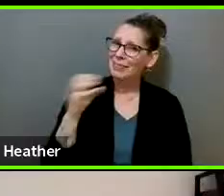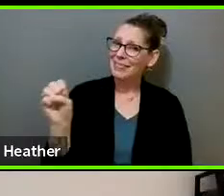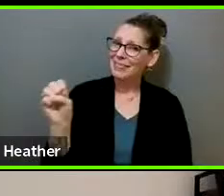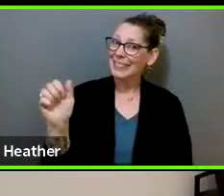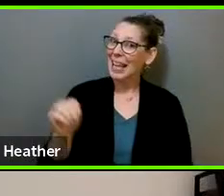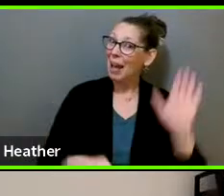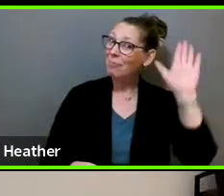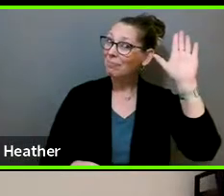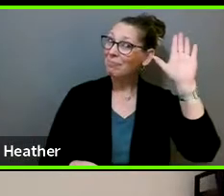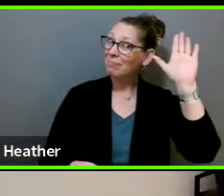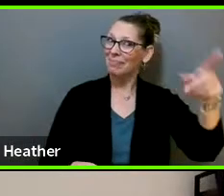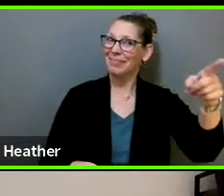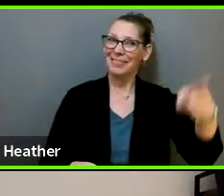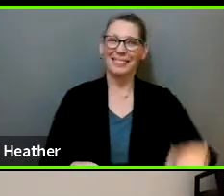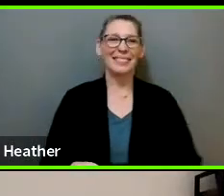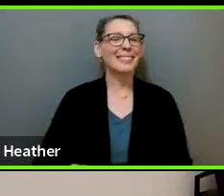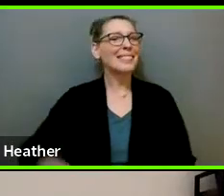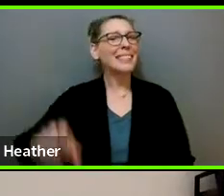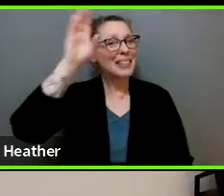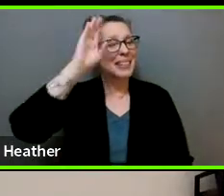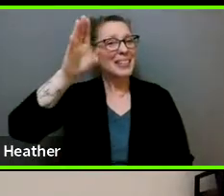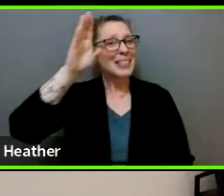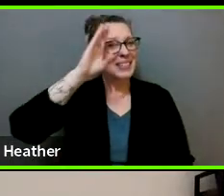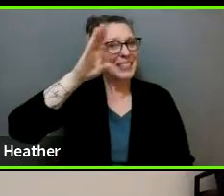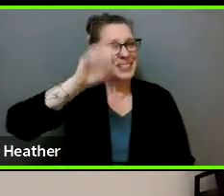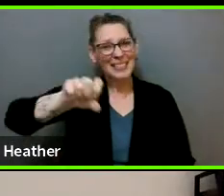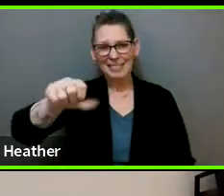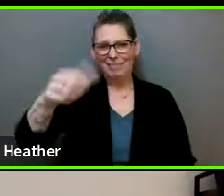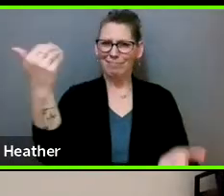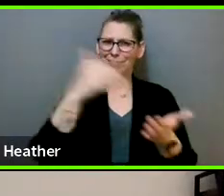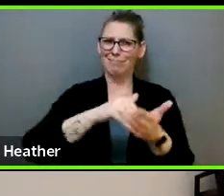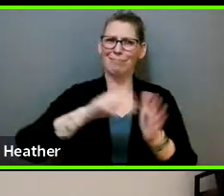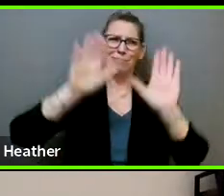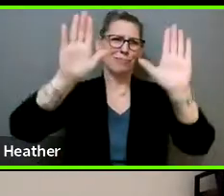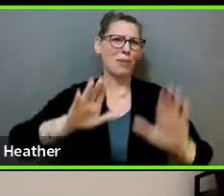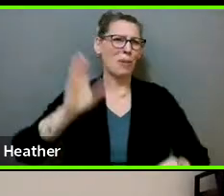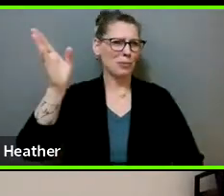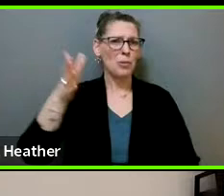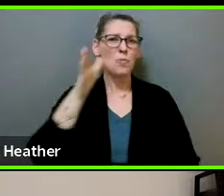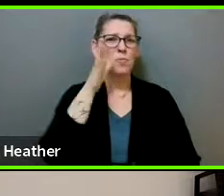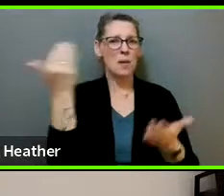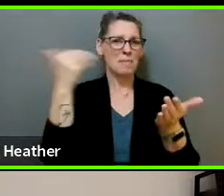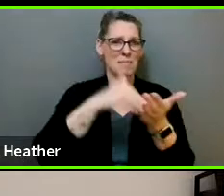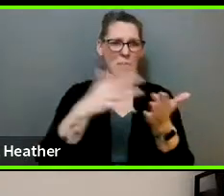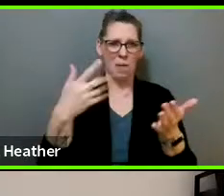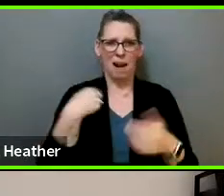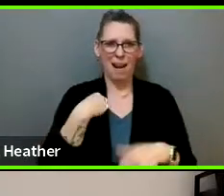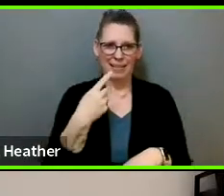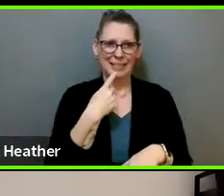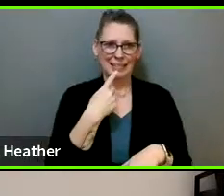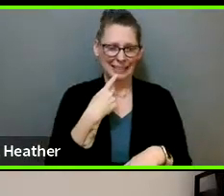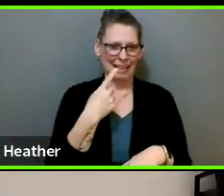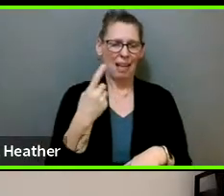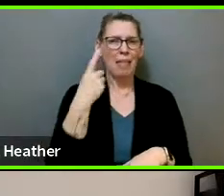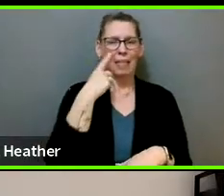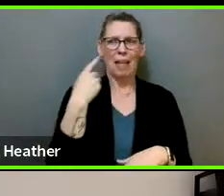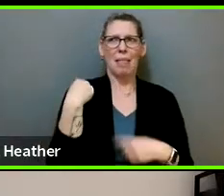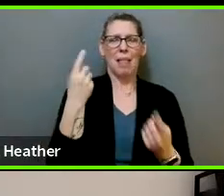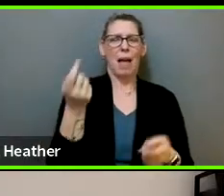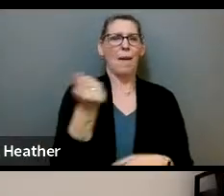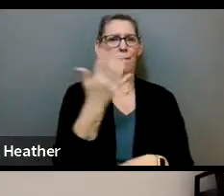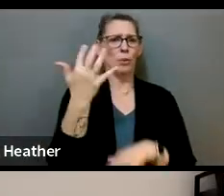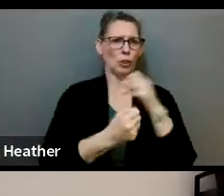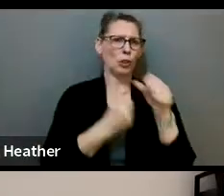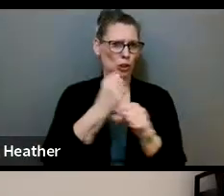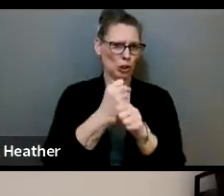up. Hey, Salome. Again, great presentation. I'm going to repeat what I said, I think, last couple of years.